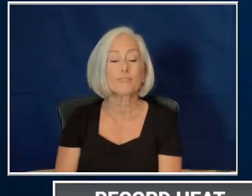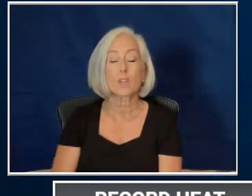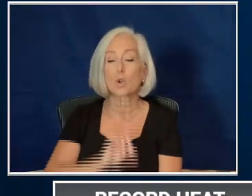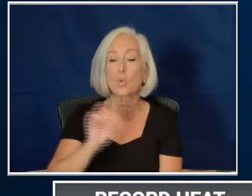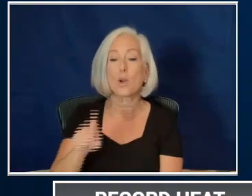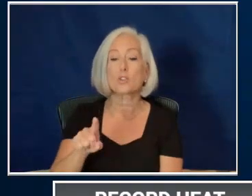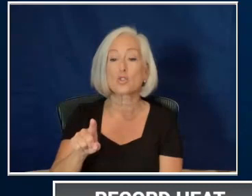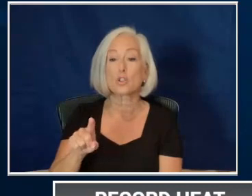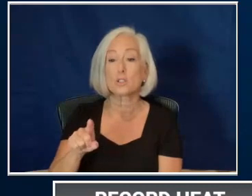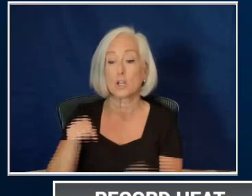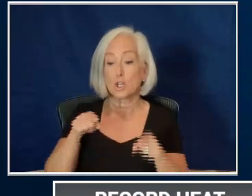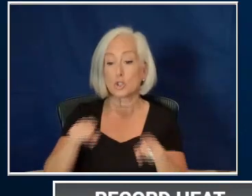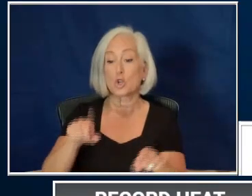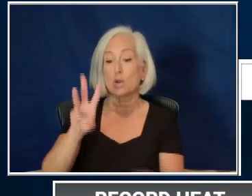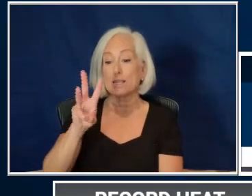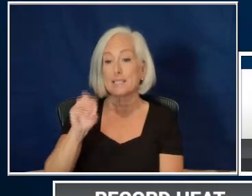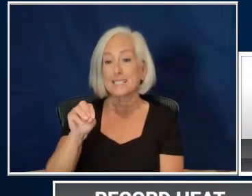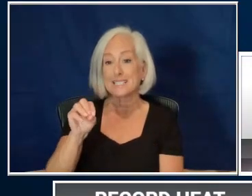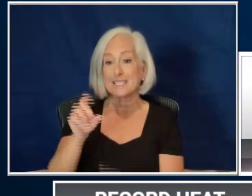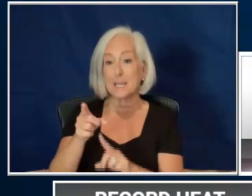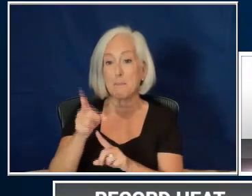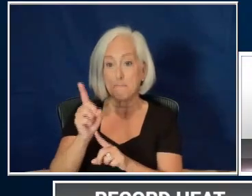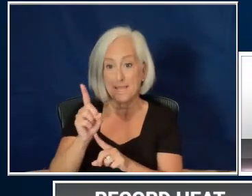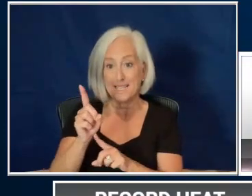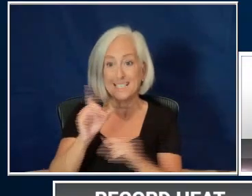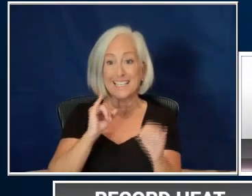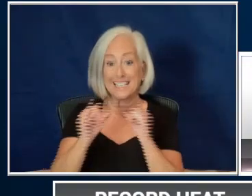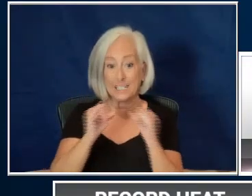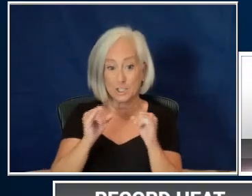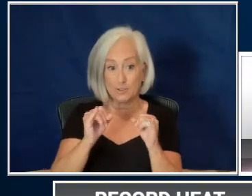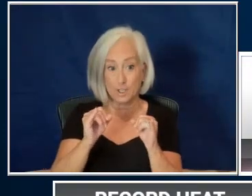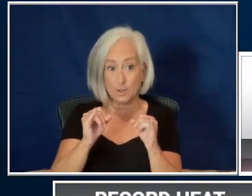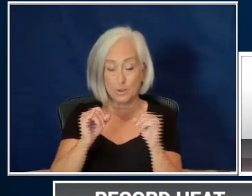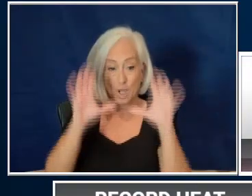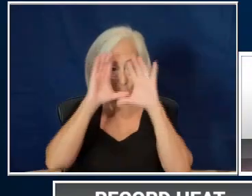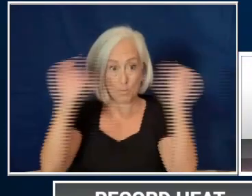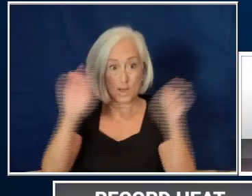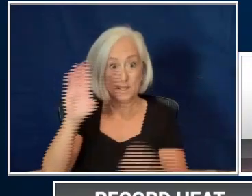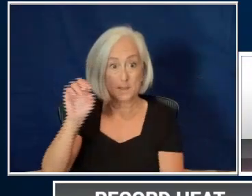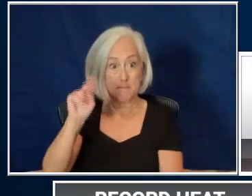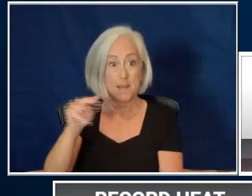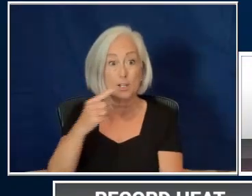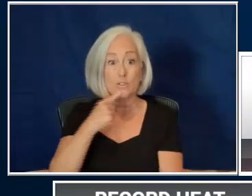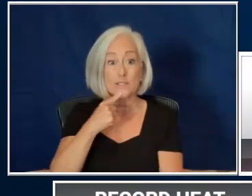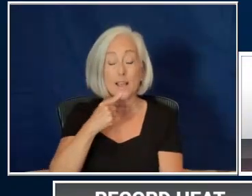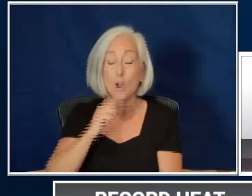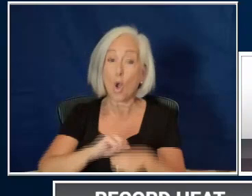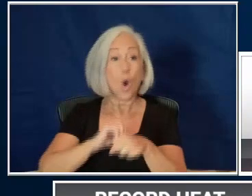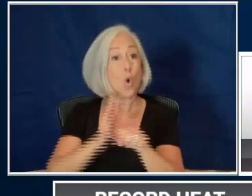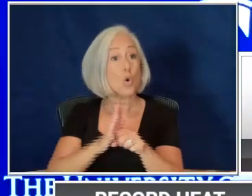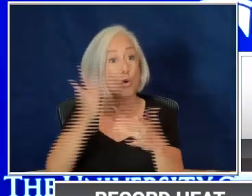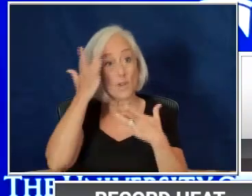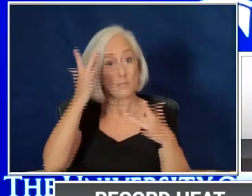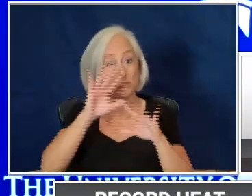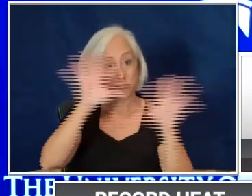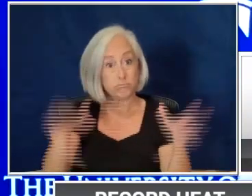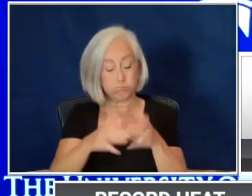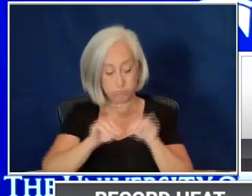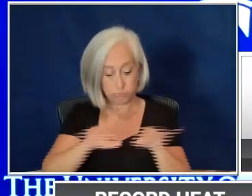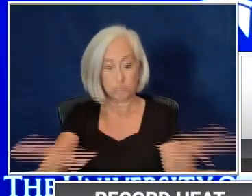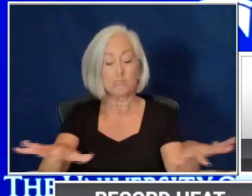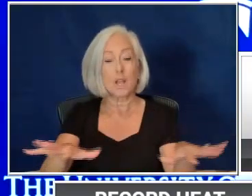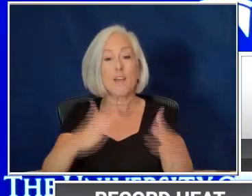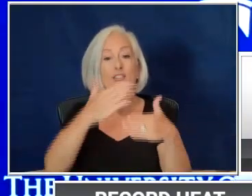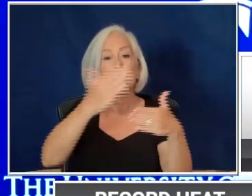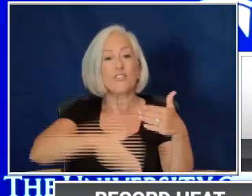Minutes interview that the COVID-19 pandemic is over. Do you agree? Yeah, I mean, I think we have to define